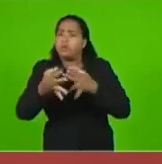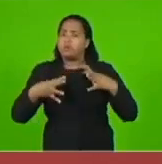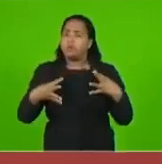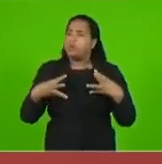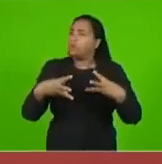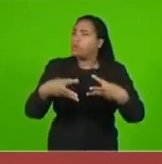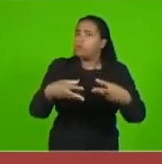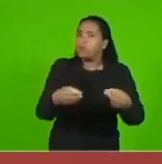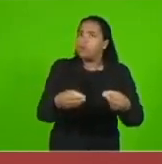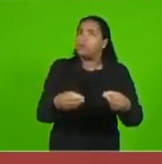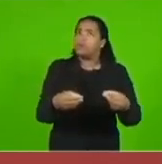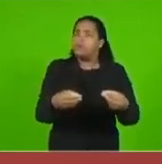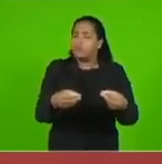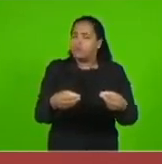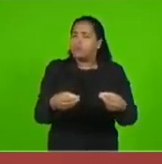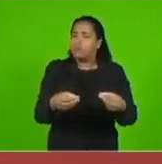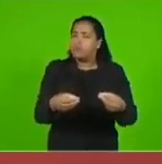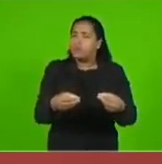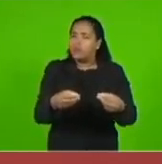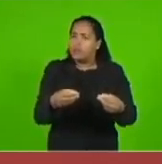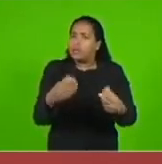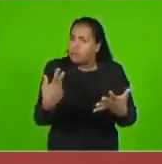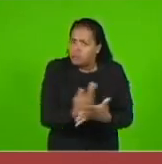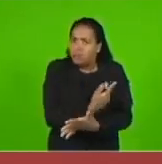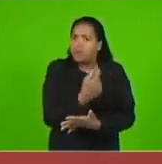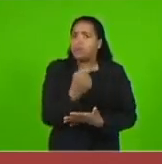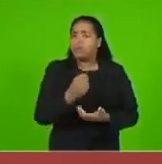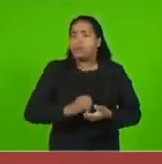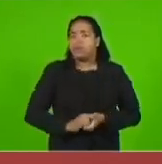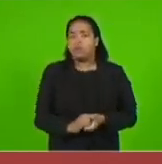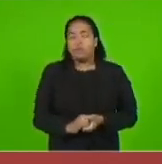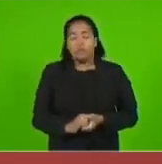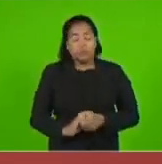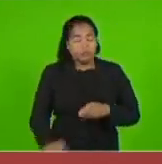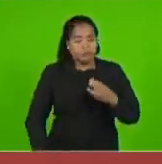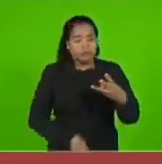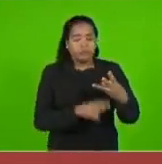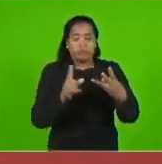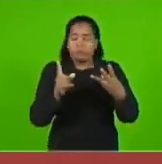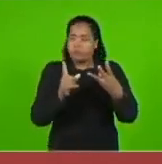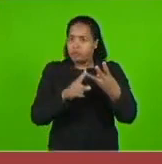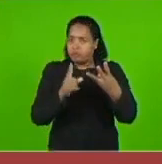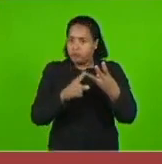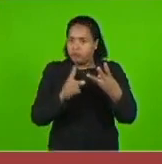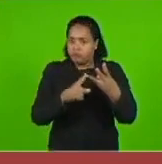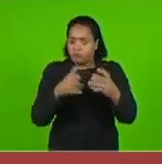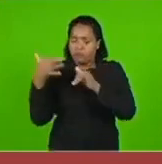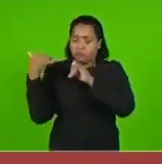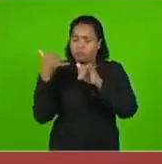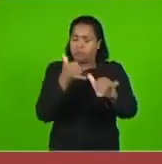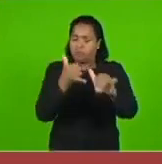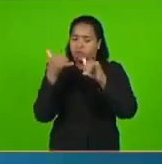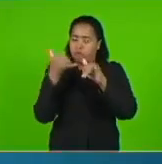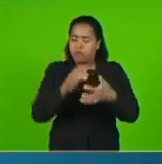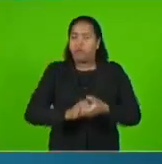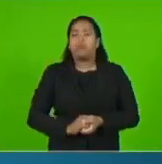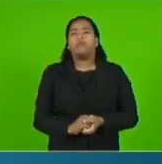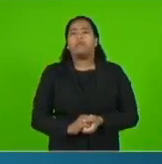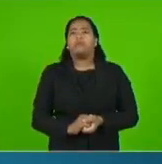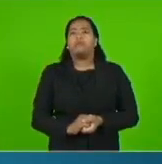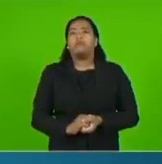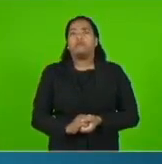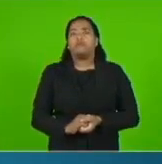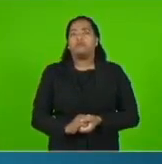No, we are taking care of it. We're taking care of it. We are paying attention to everything that is happening. So now let's go to the third trumpet.